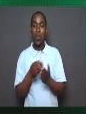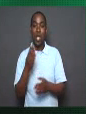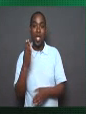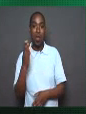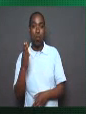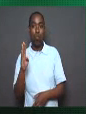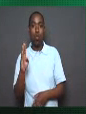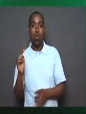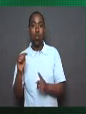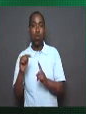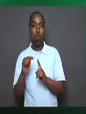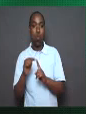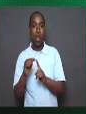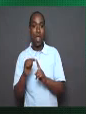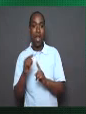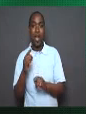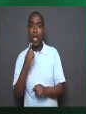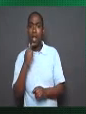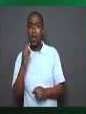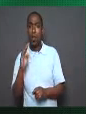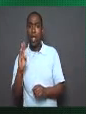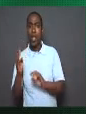blue to brick red.